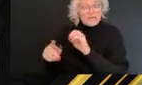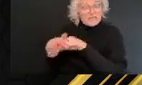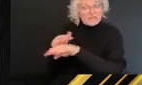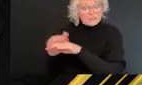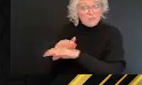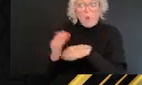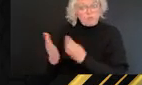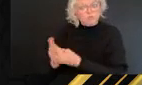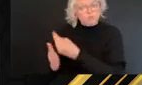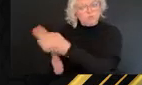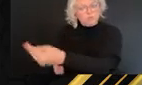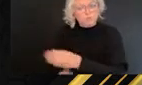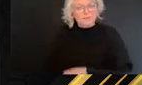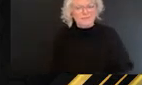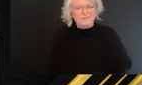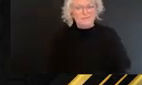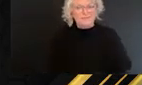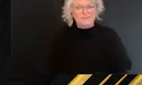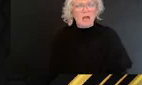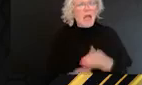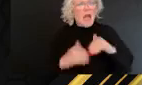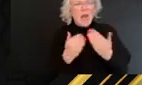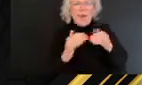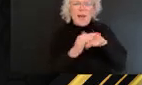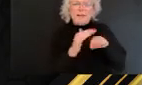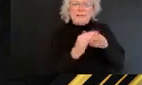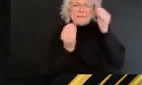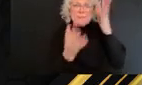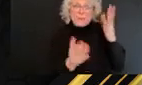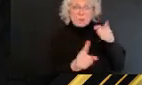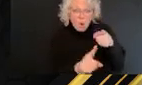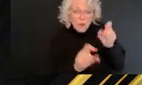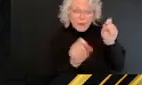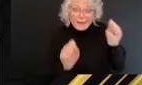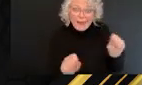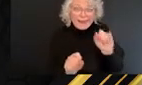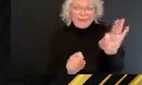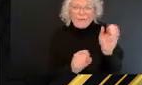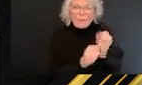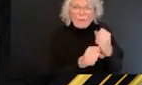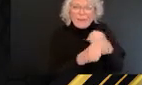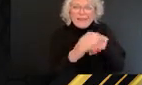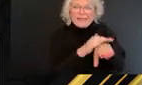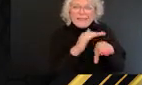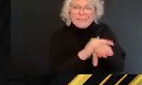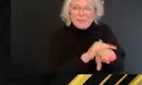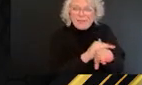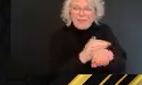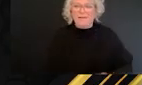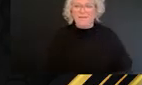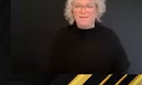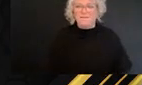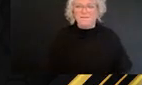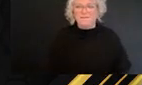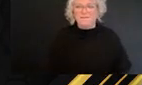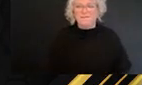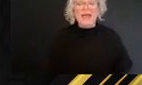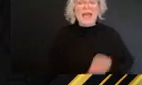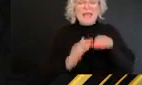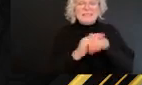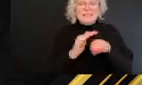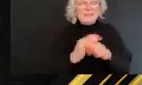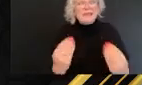accessible, to choose to access information if it is made accessible. Accessibility empowers